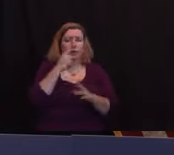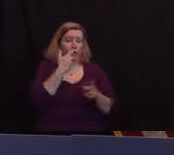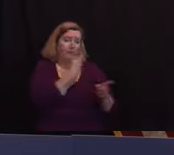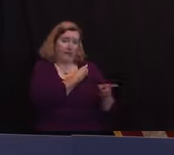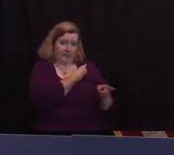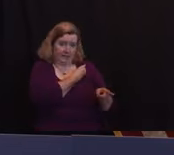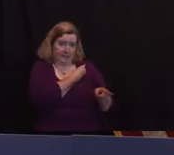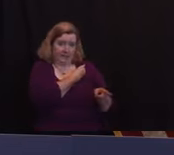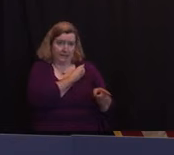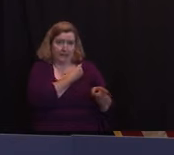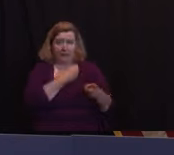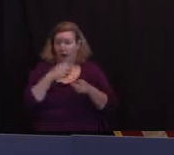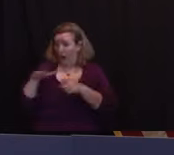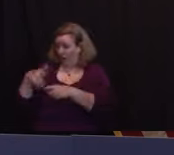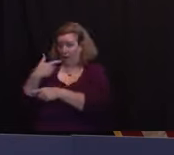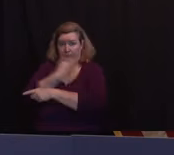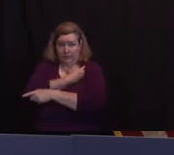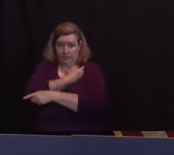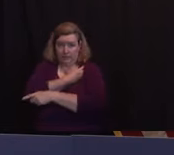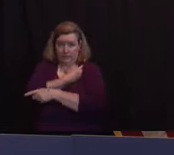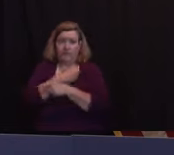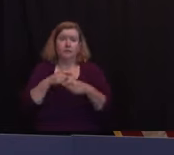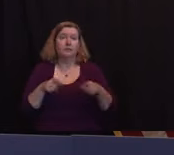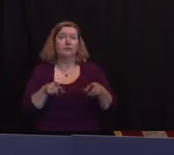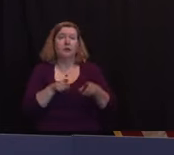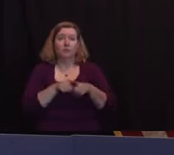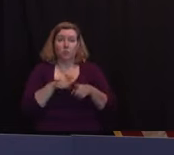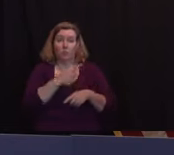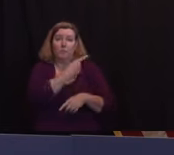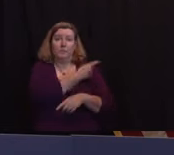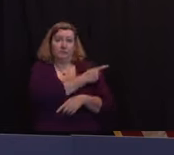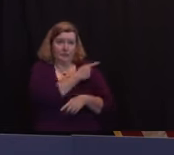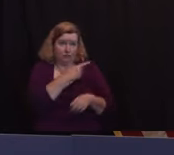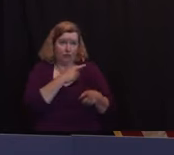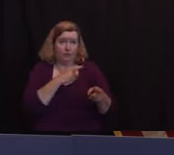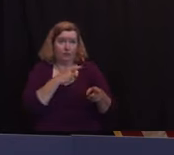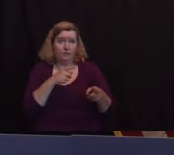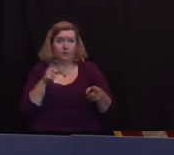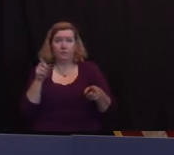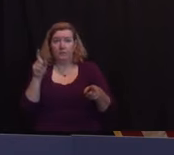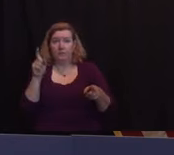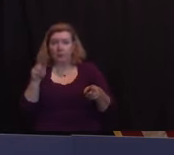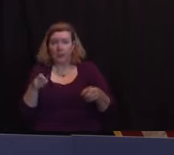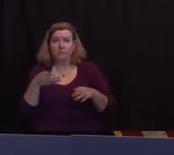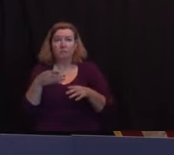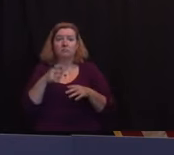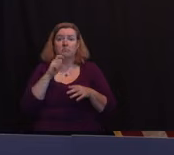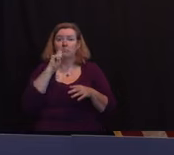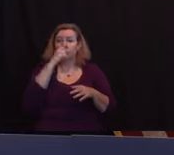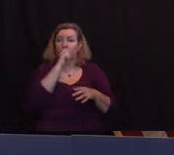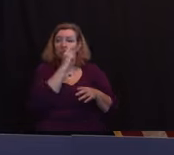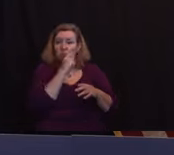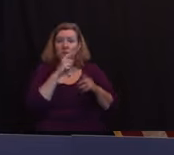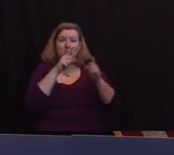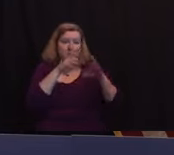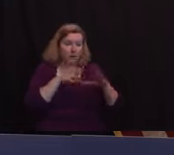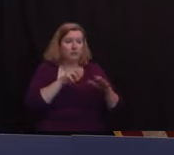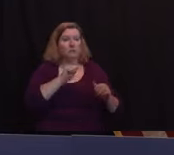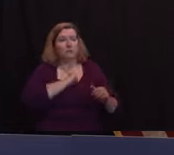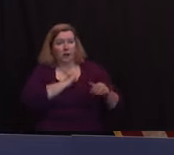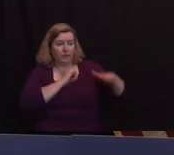example, patients are exempt from pre-procedural testing and self-quarantine if they are fully